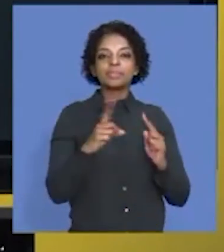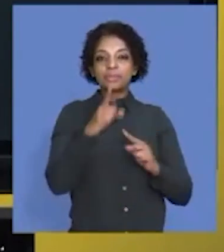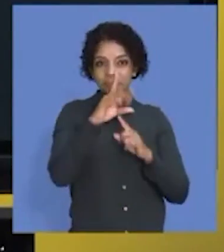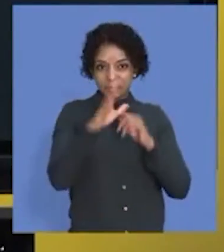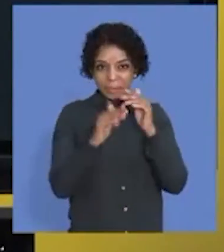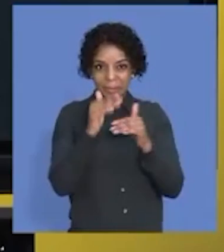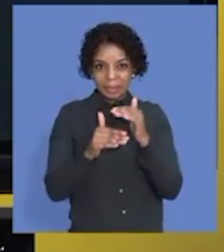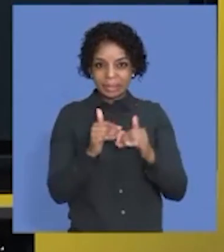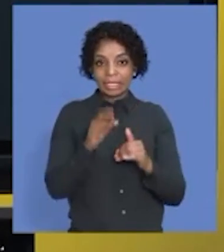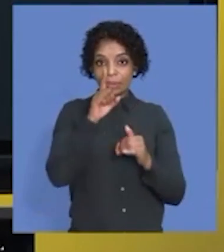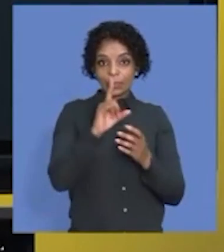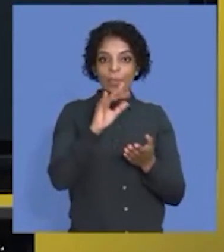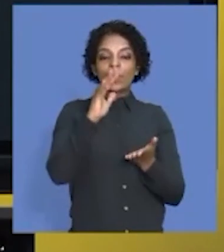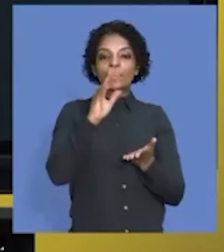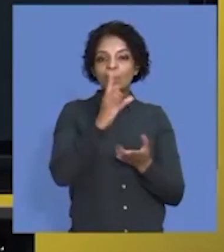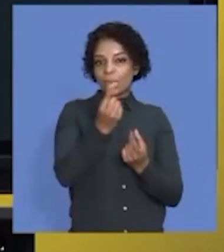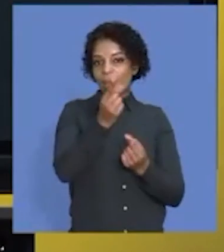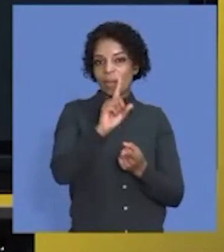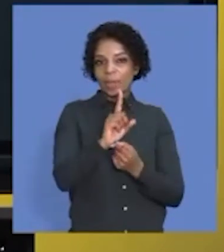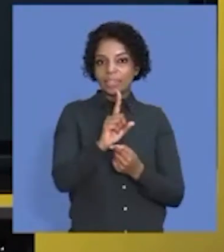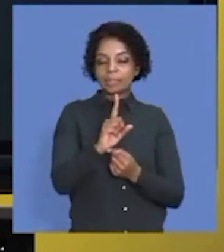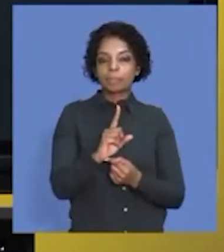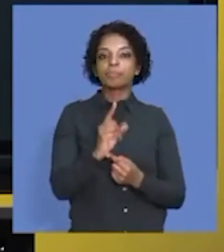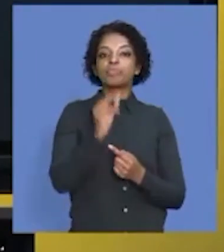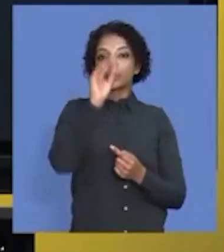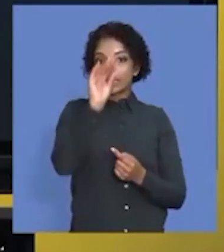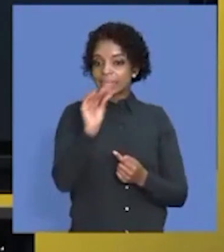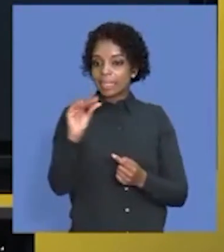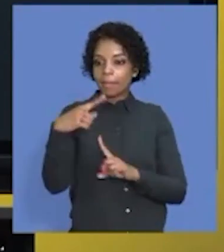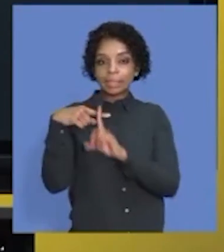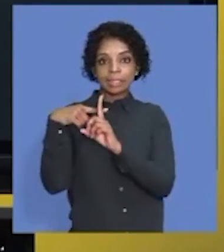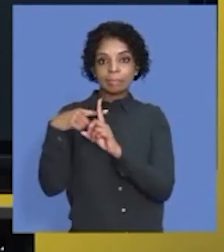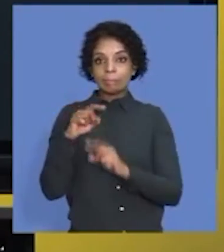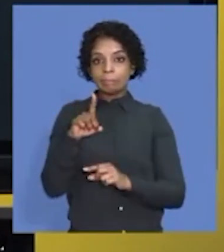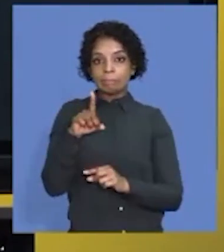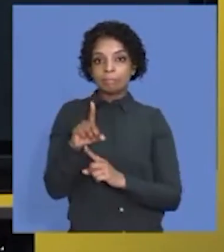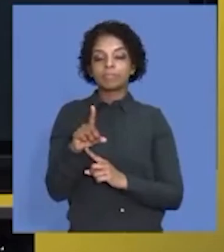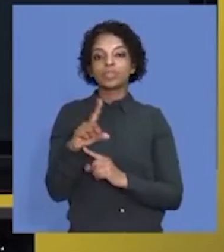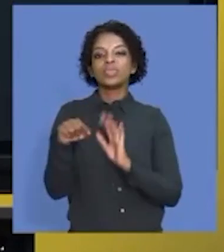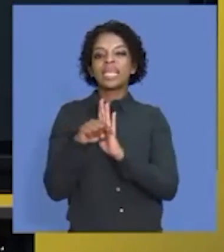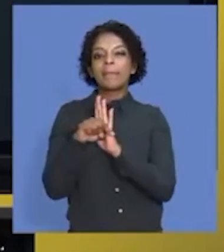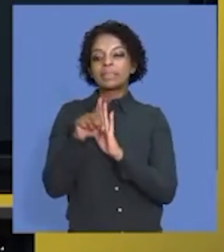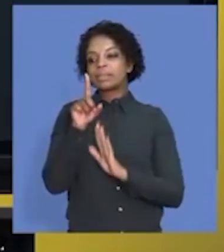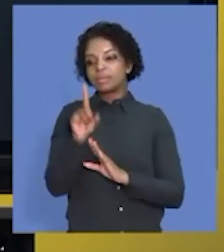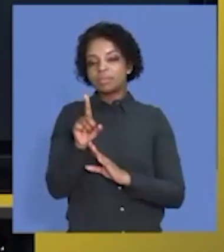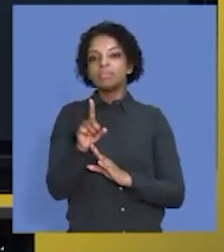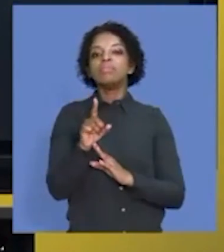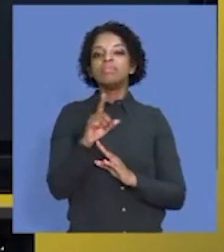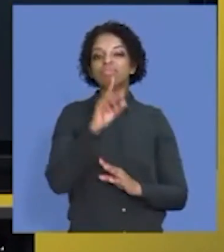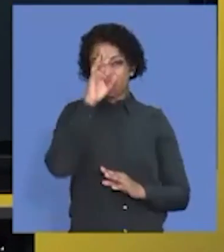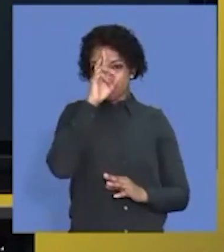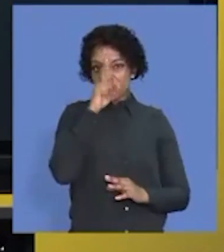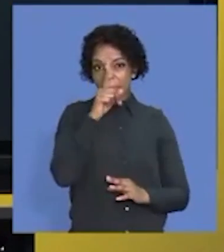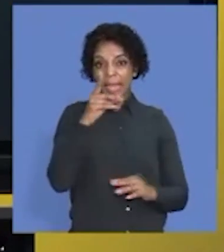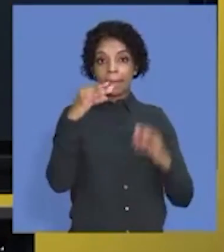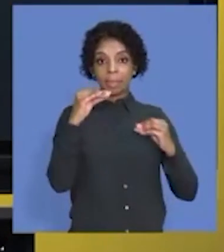entry whereby you debit depreciation and credit accumulated depreciation. But remember, no money is leaving